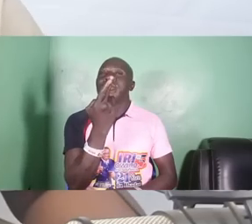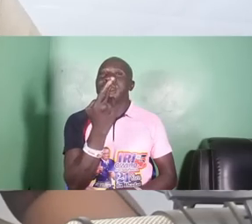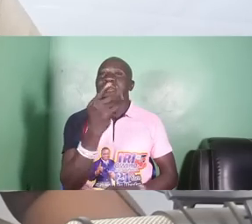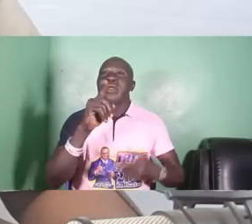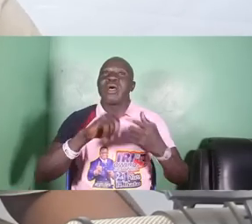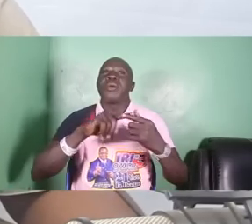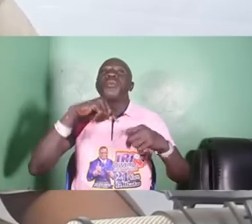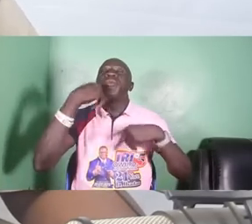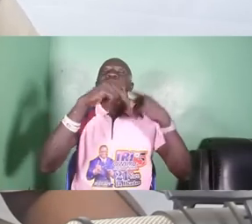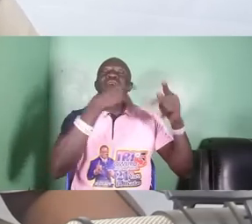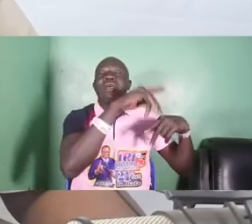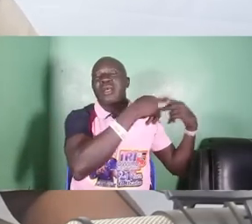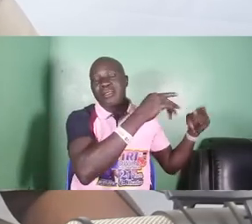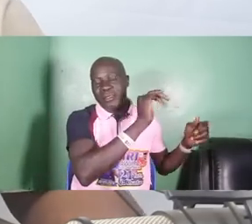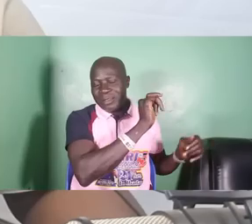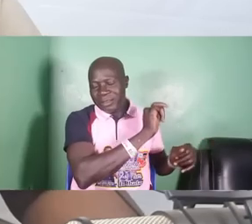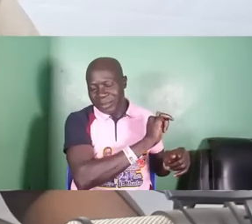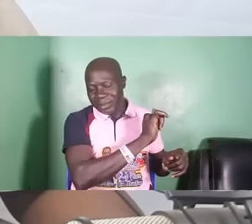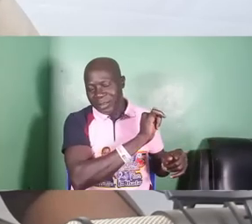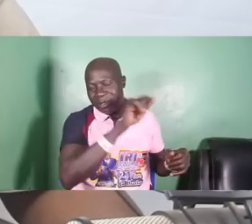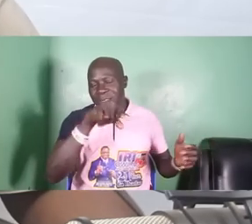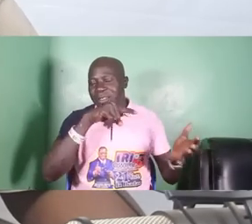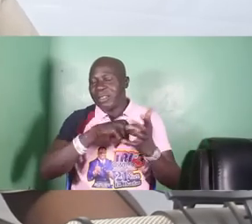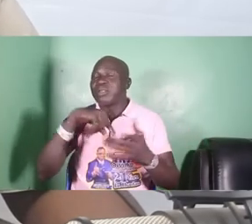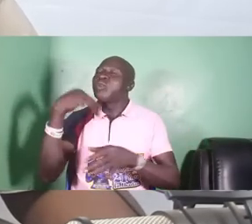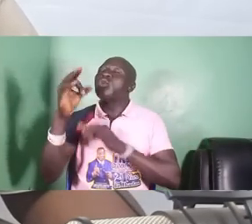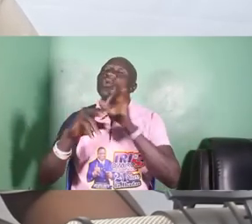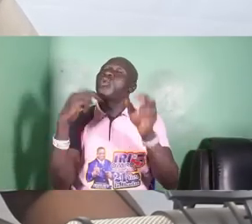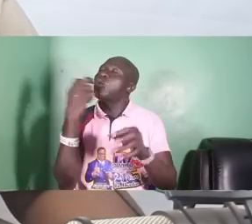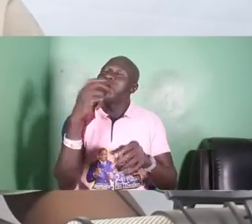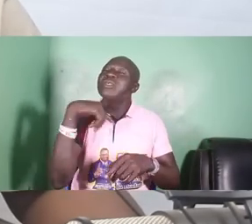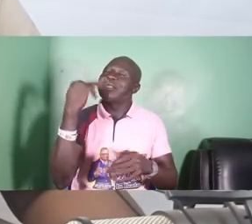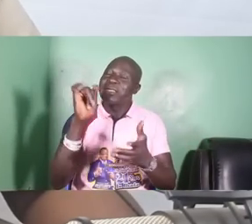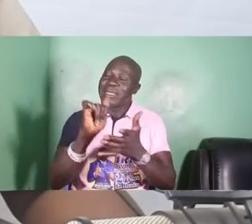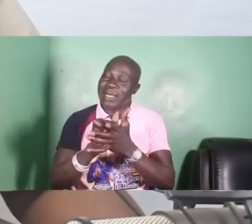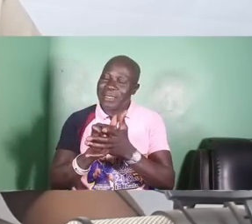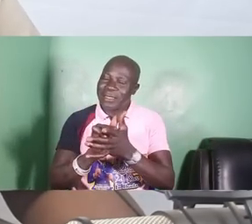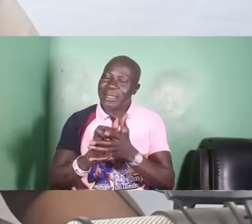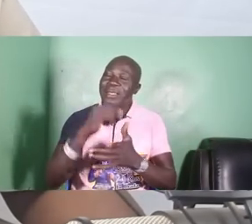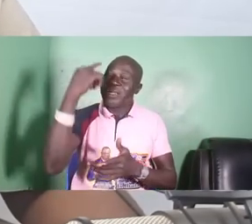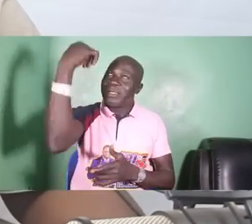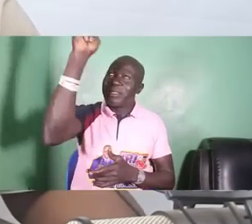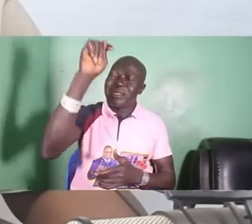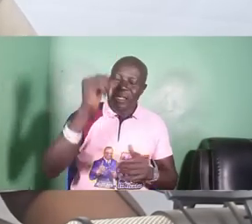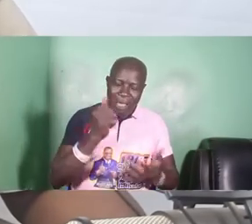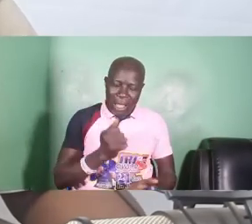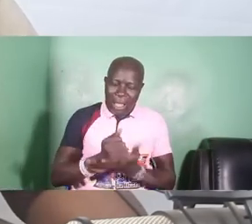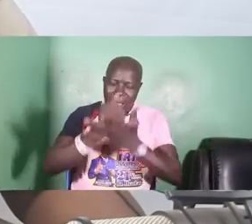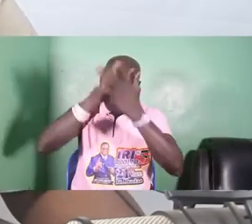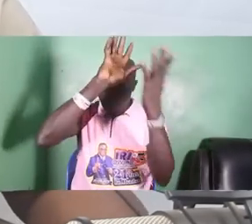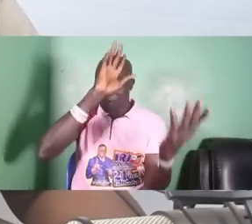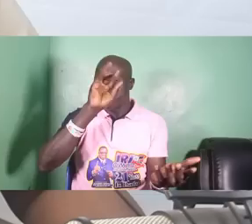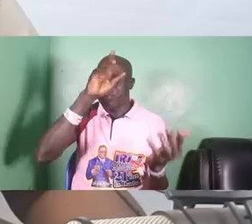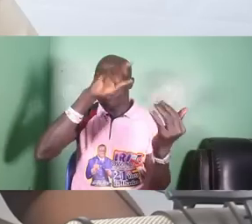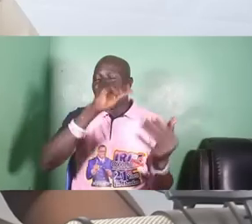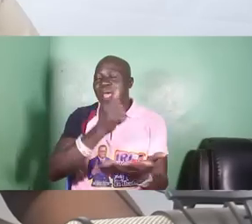de so so tele. And I prophesy. Gbolo na ni wi pe. The word is that. In a lower alive leniyan. Unexpected